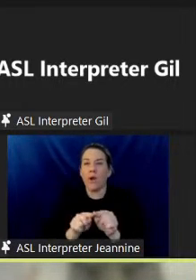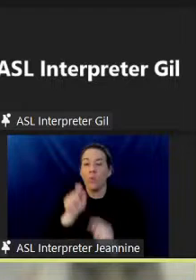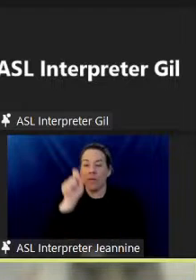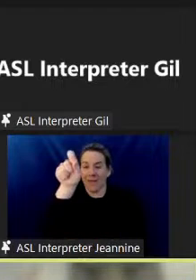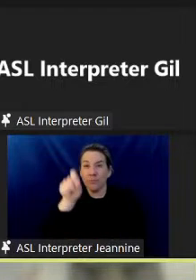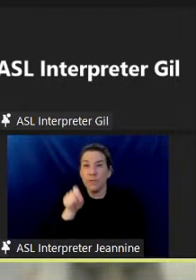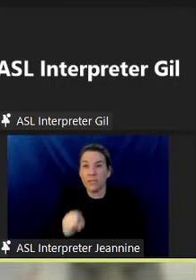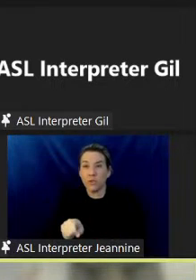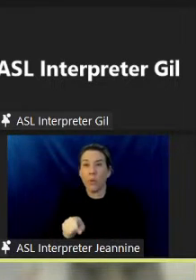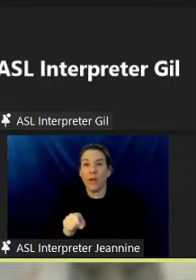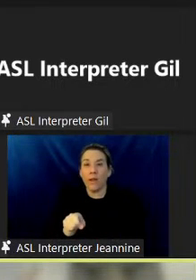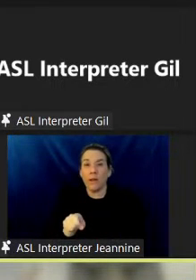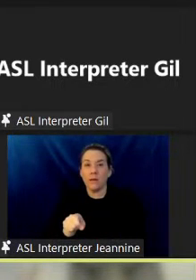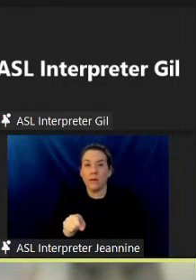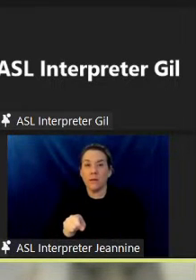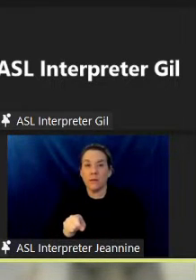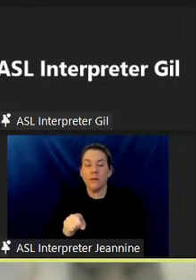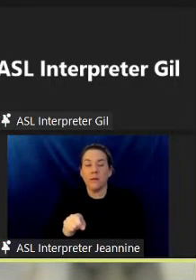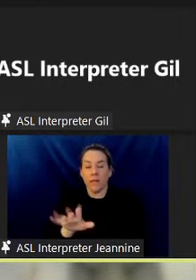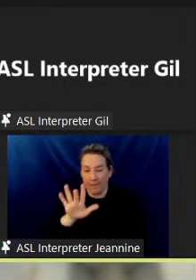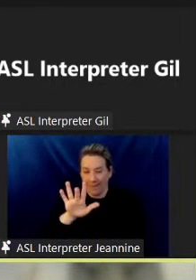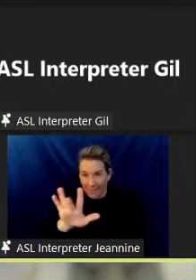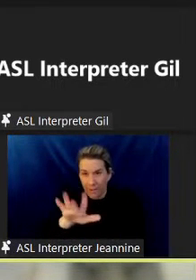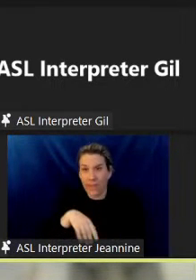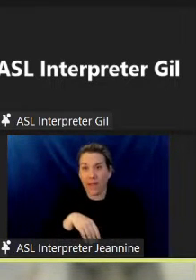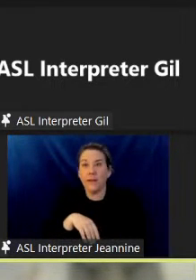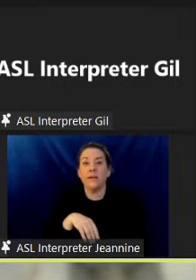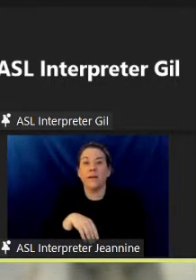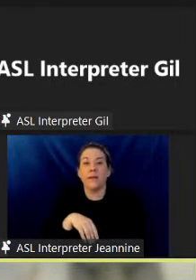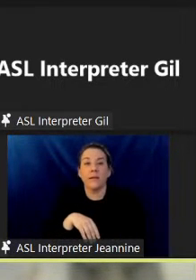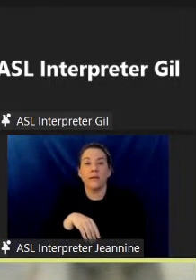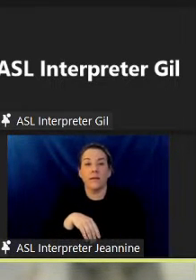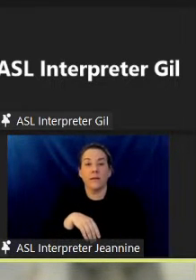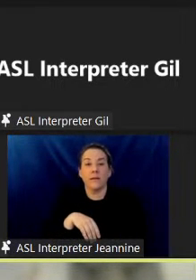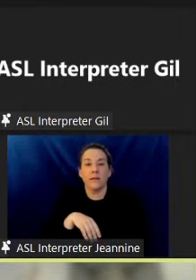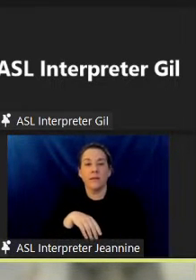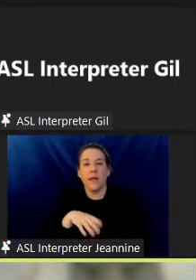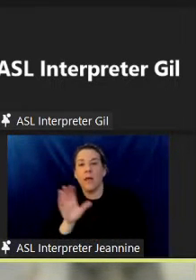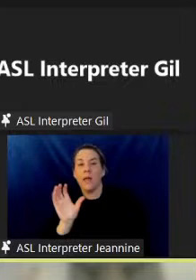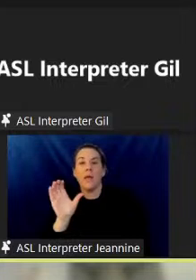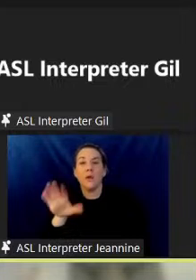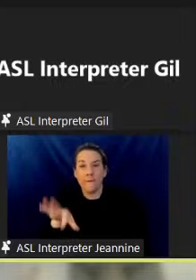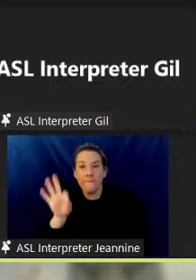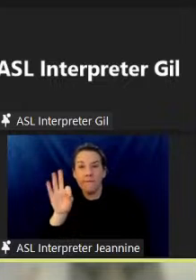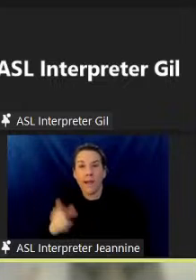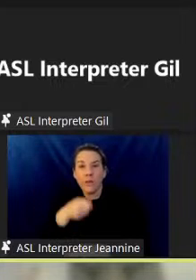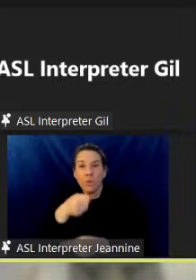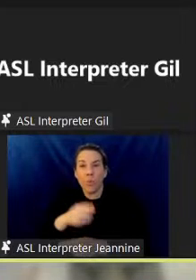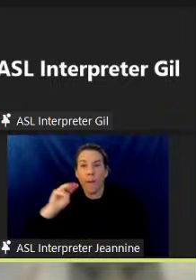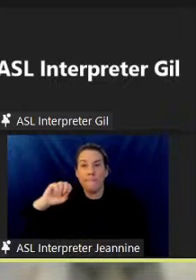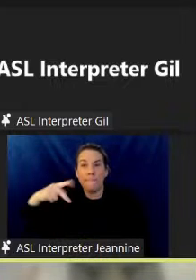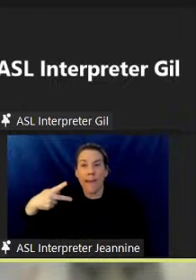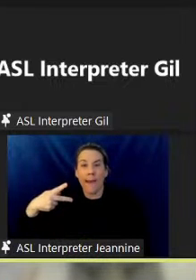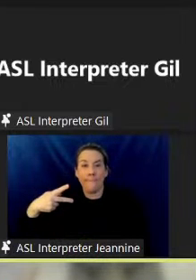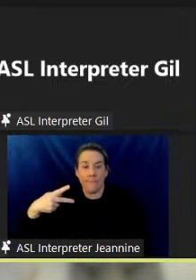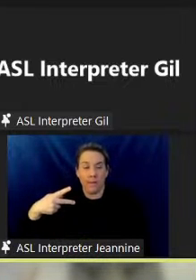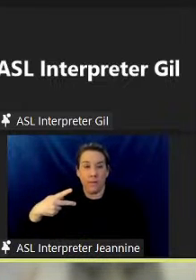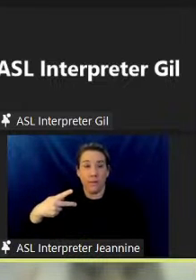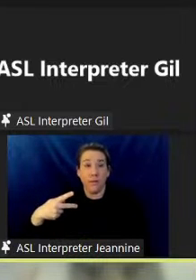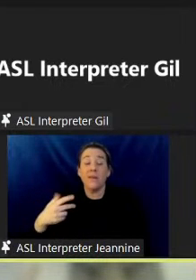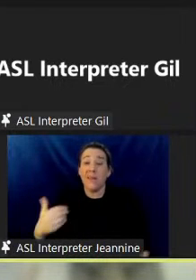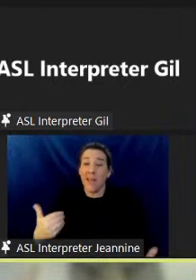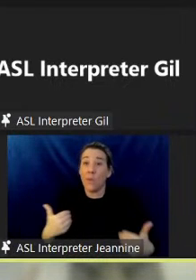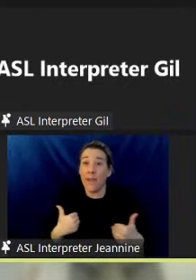in the center of that page. You can click on that and you can find the appropriate map for your campus. We have hard copies of that